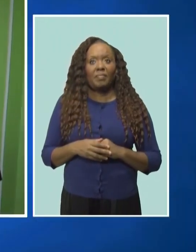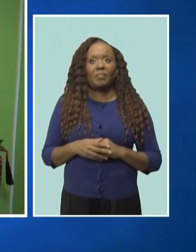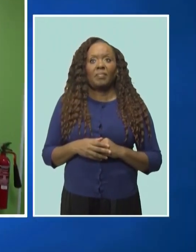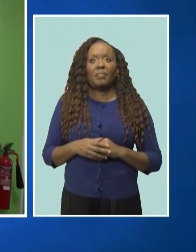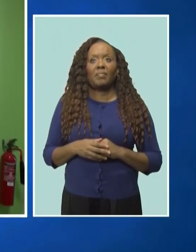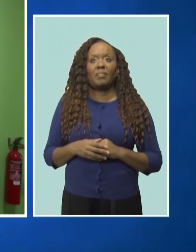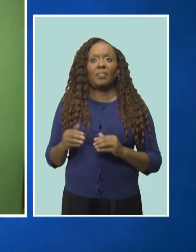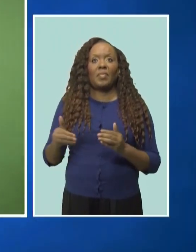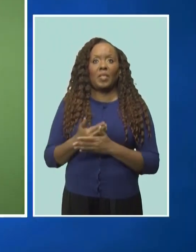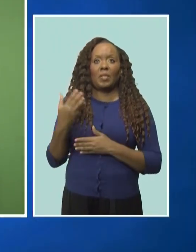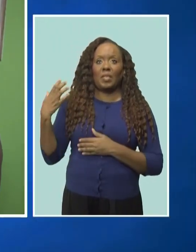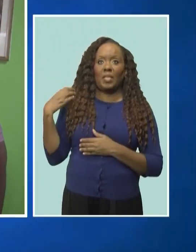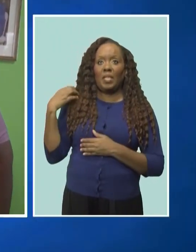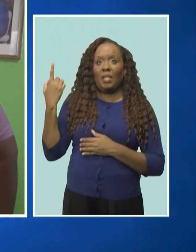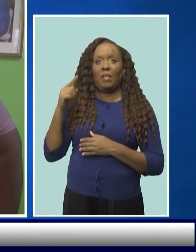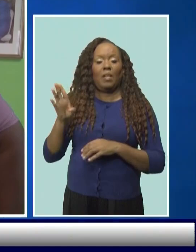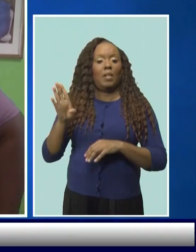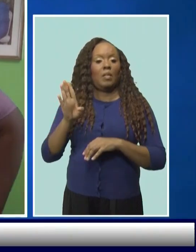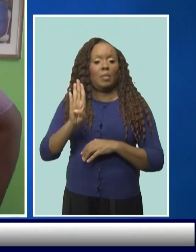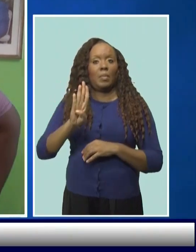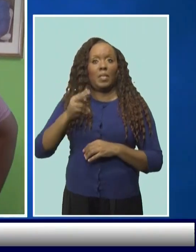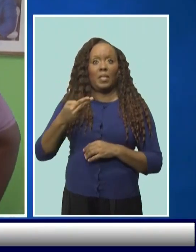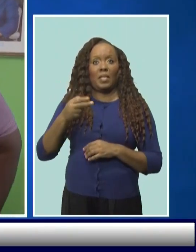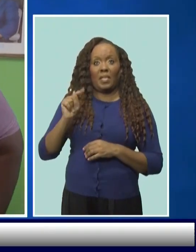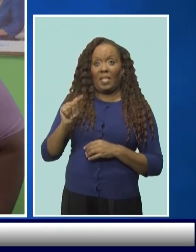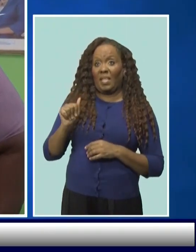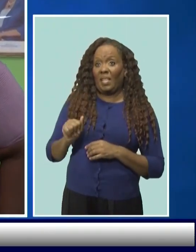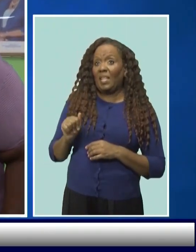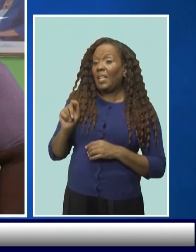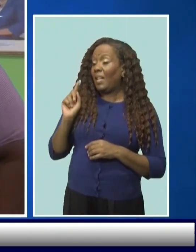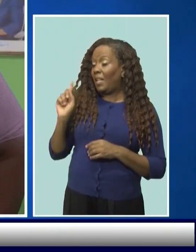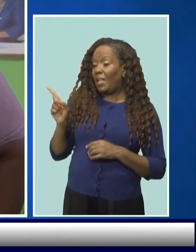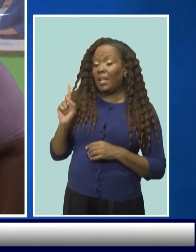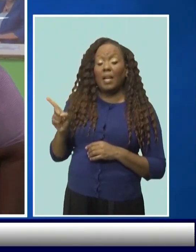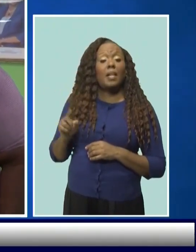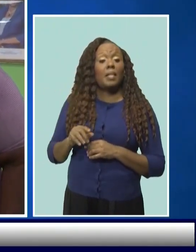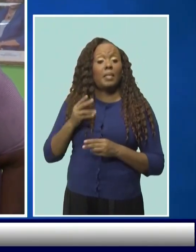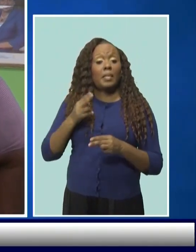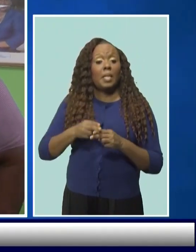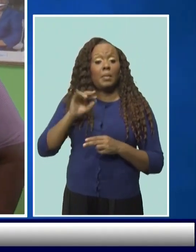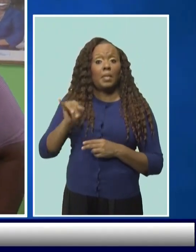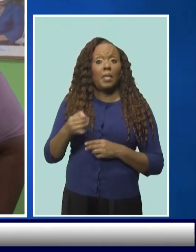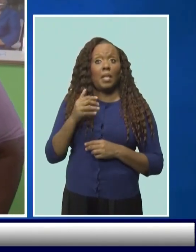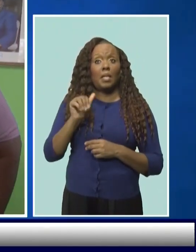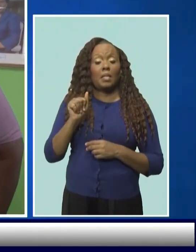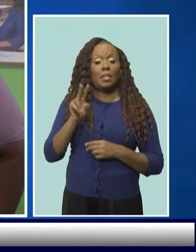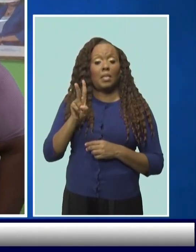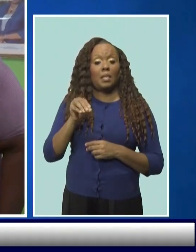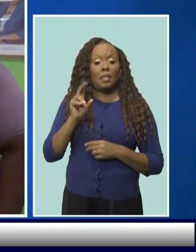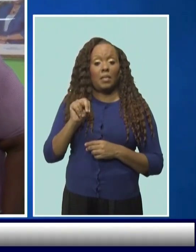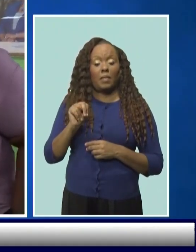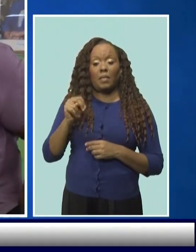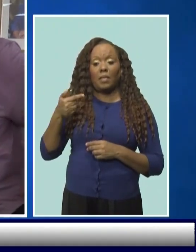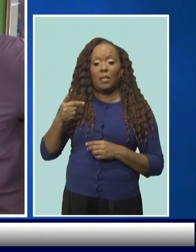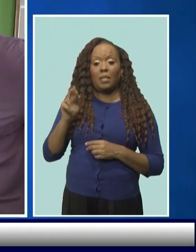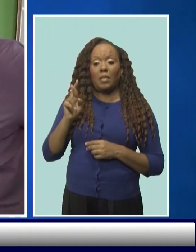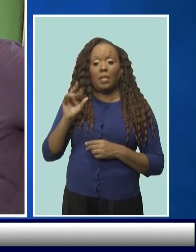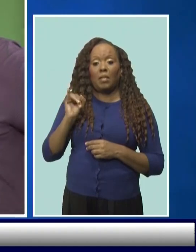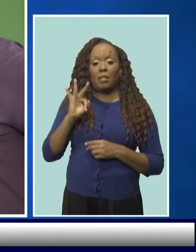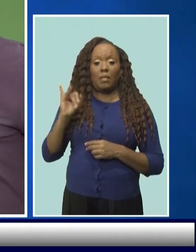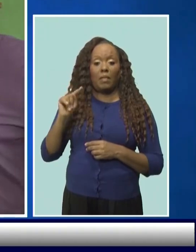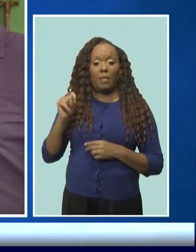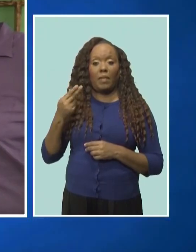appointed chairman of the Barbados Hotel and Tourism Association, the BHTA, Javon Griffith, at the start of his tour of the